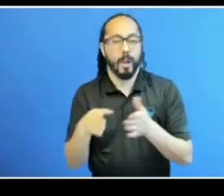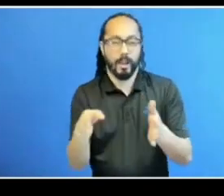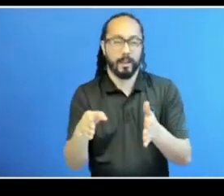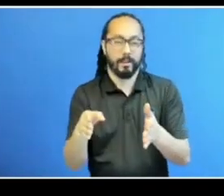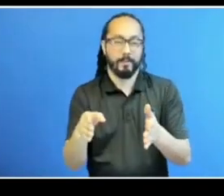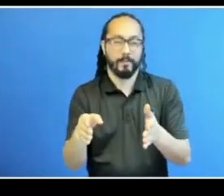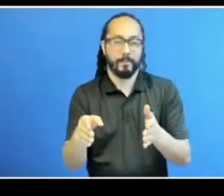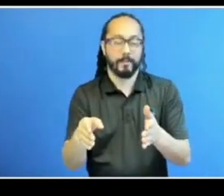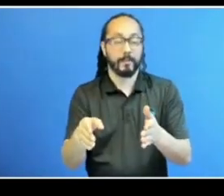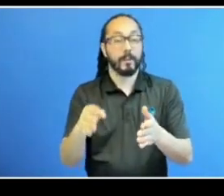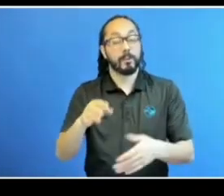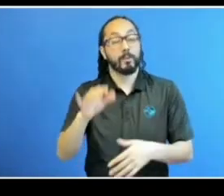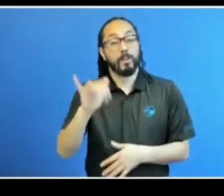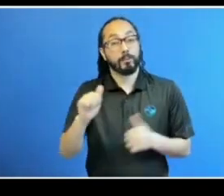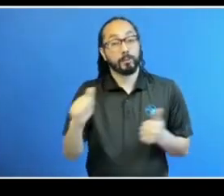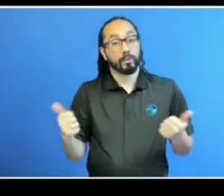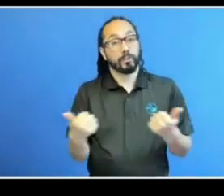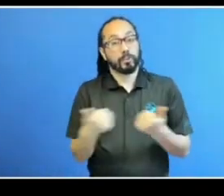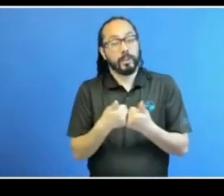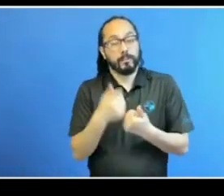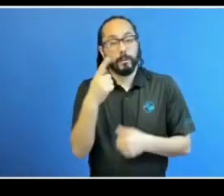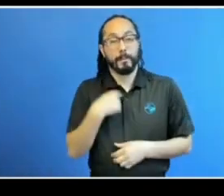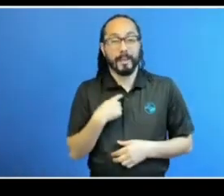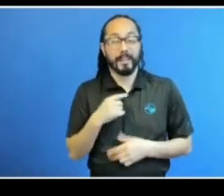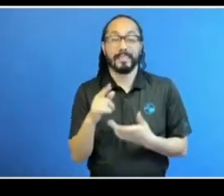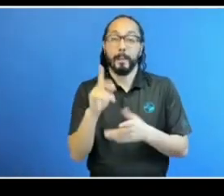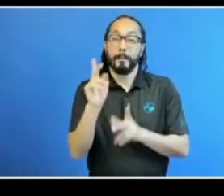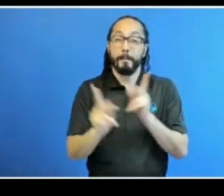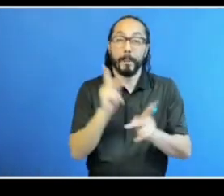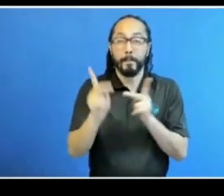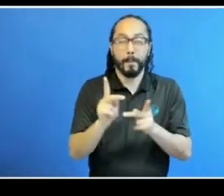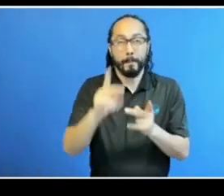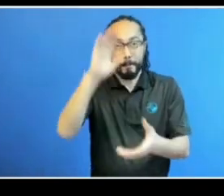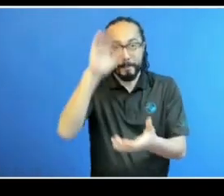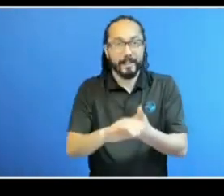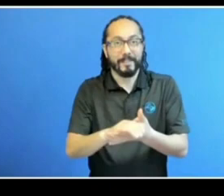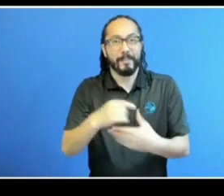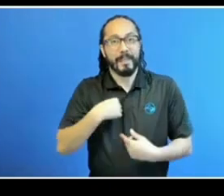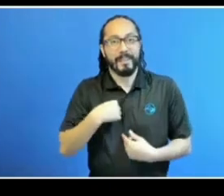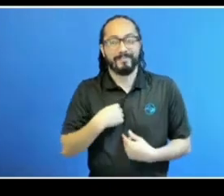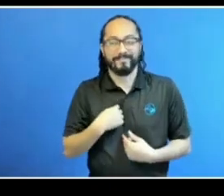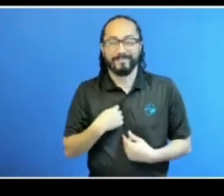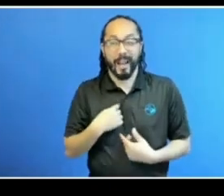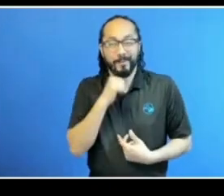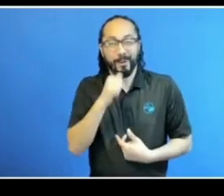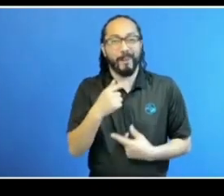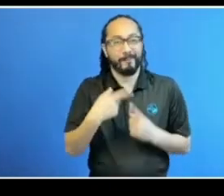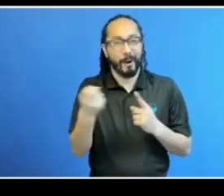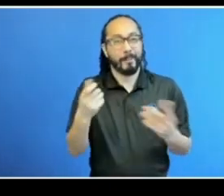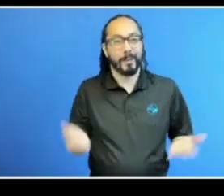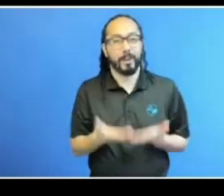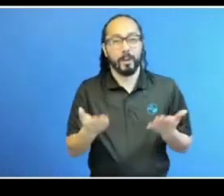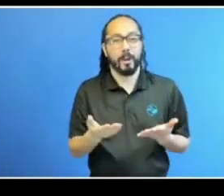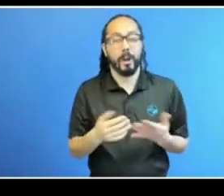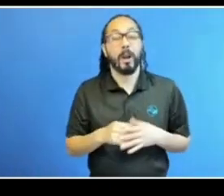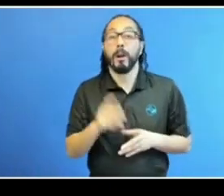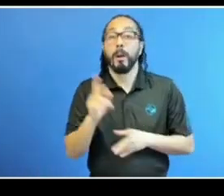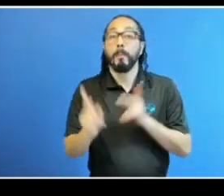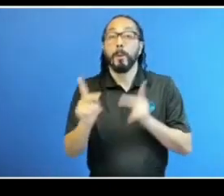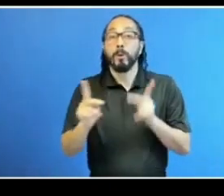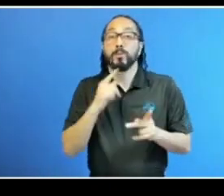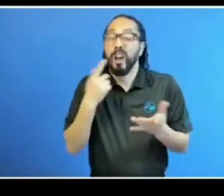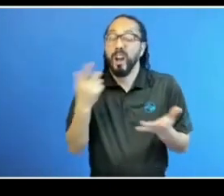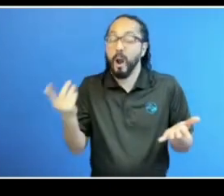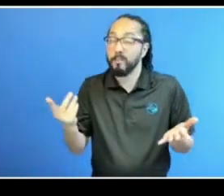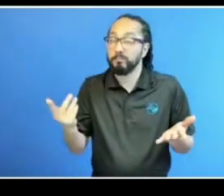Another challenge I faced, I think, was just people believing in me because I'm not from here. At the end of the day, they always say good products sell themselves, right?